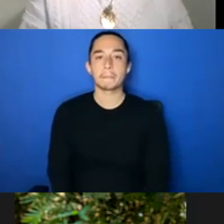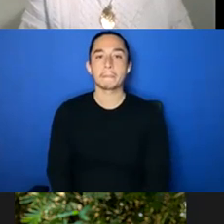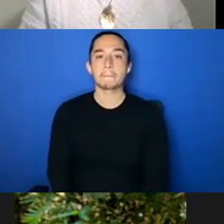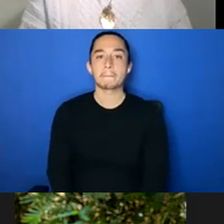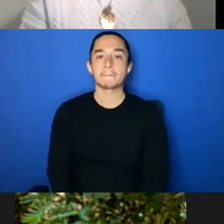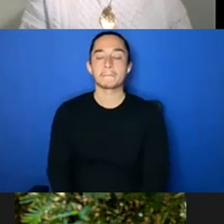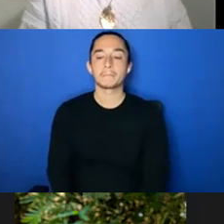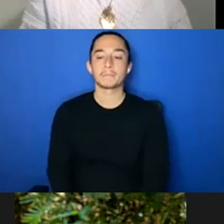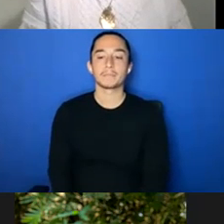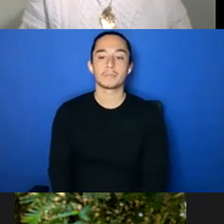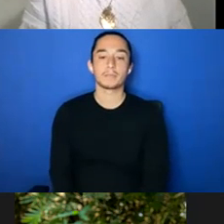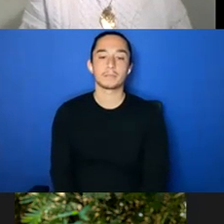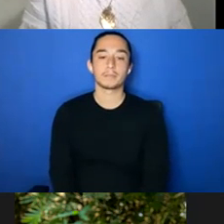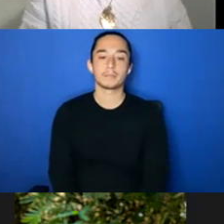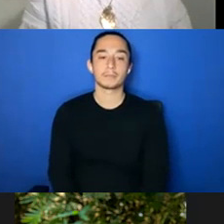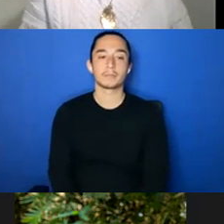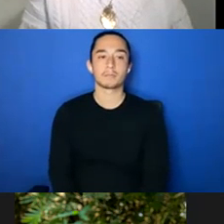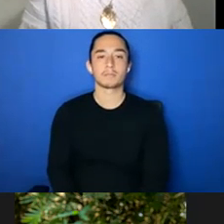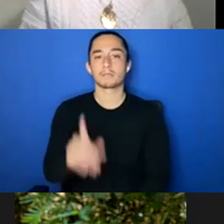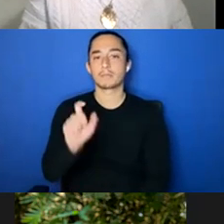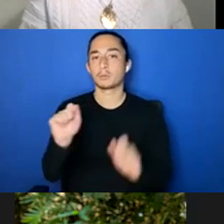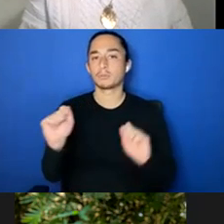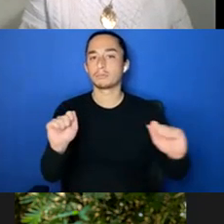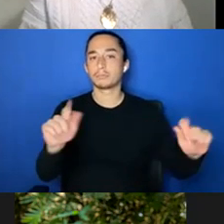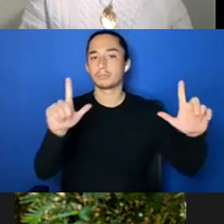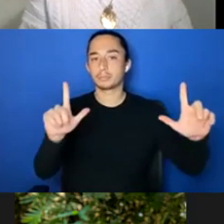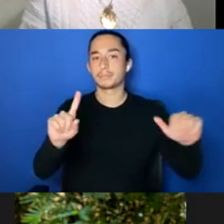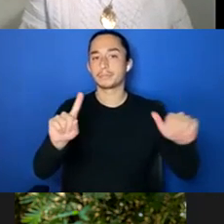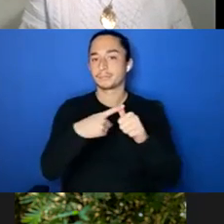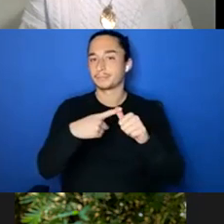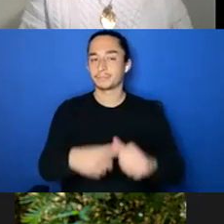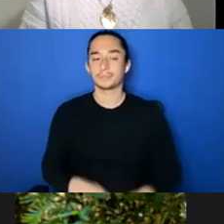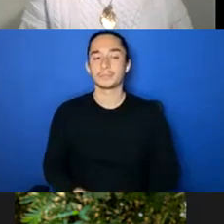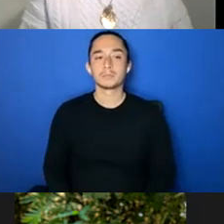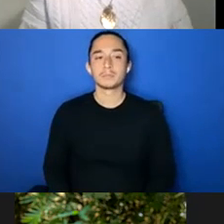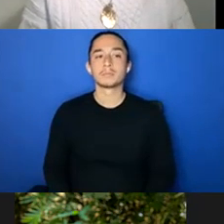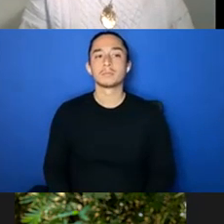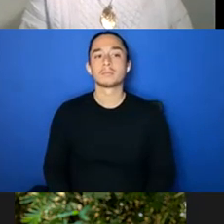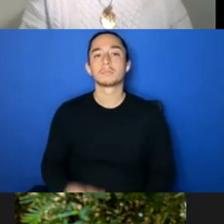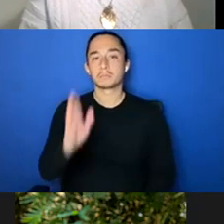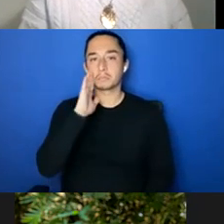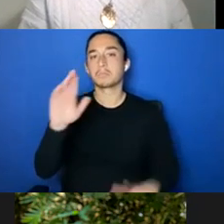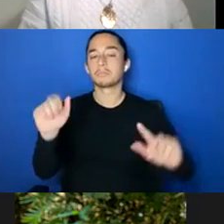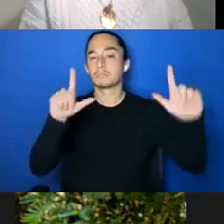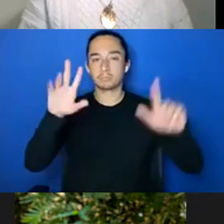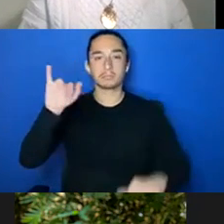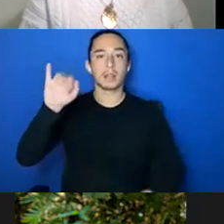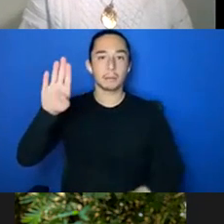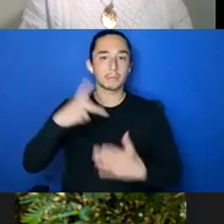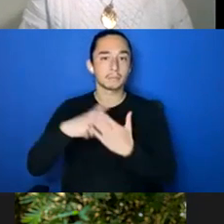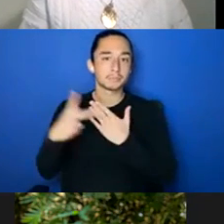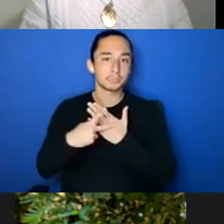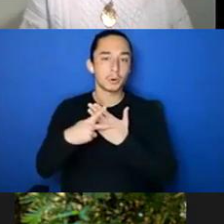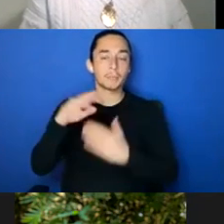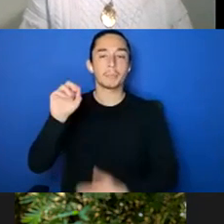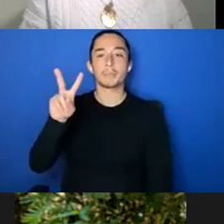on my screen head here. I will bring up an IB program overview because I find that